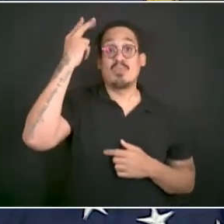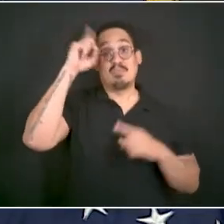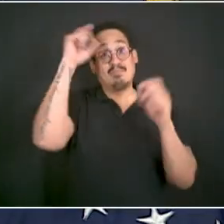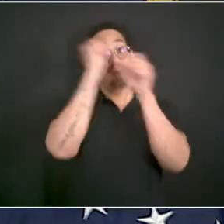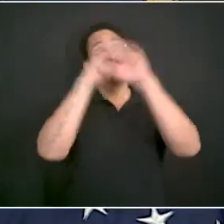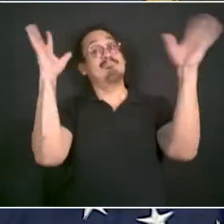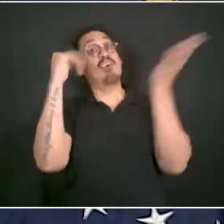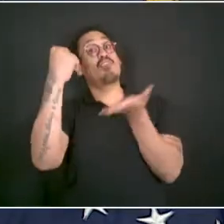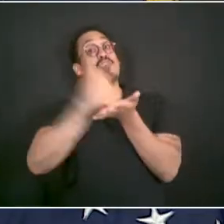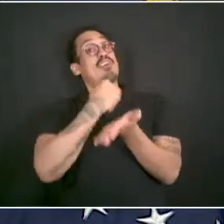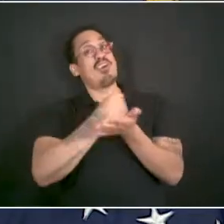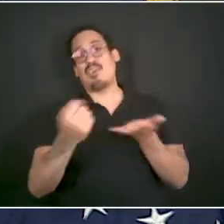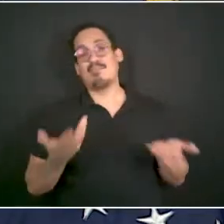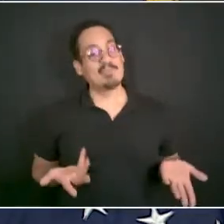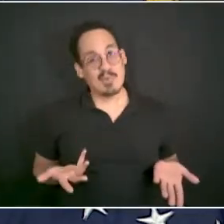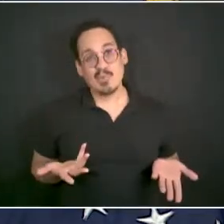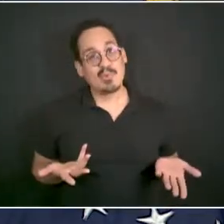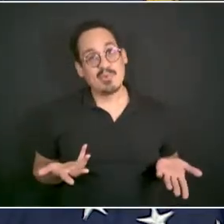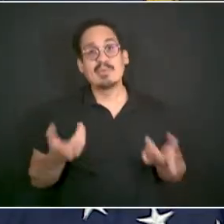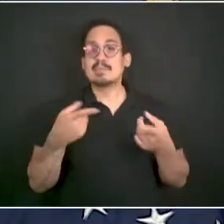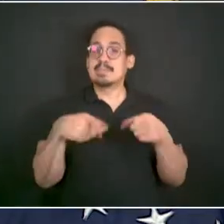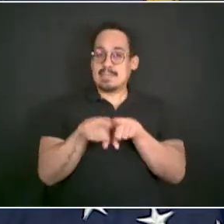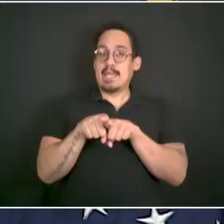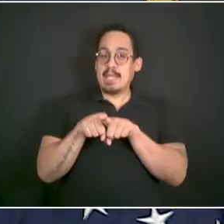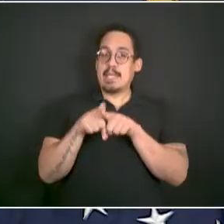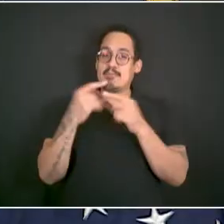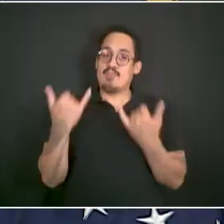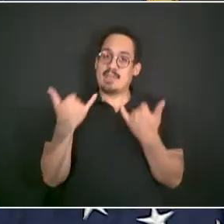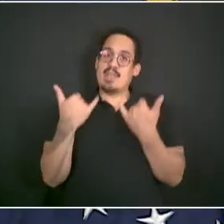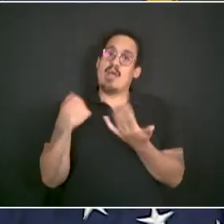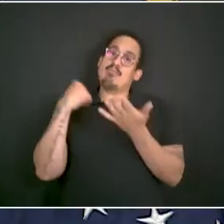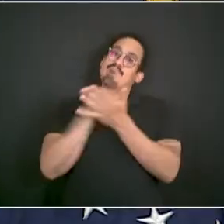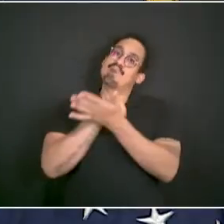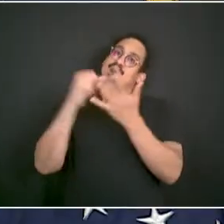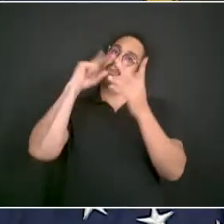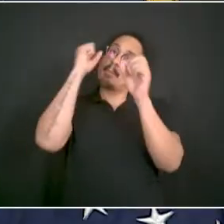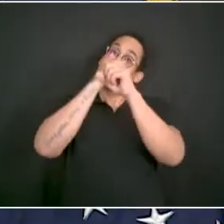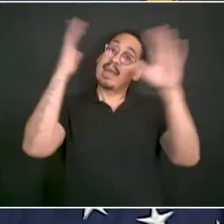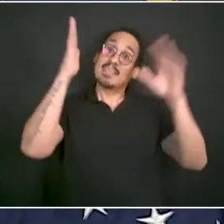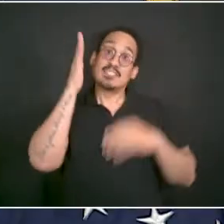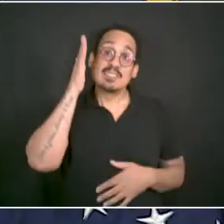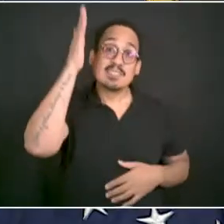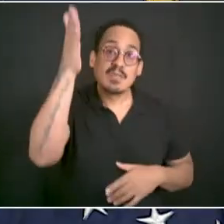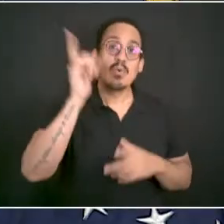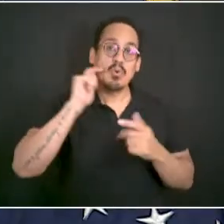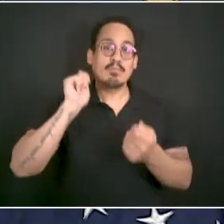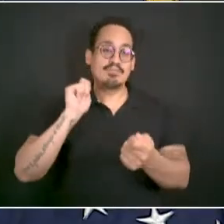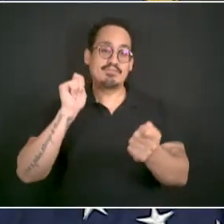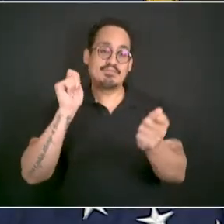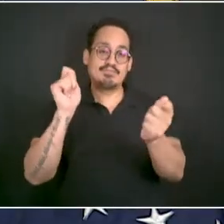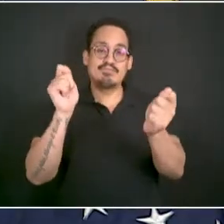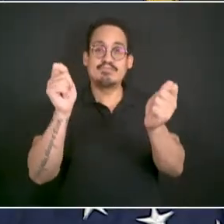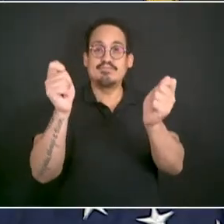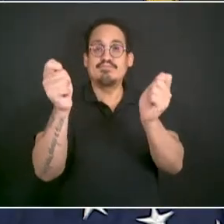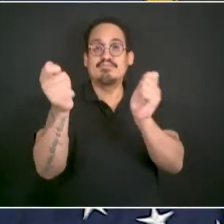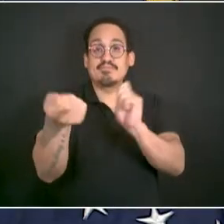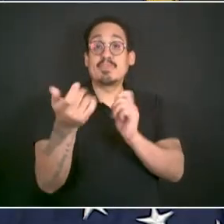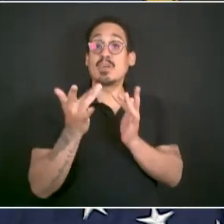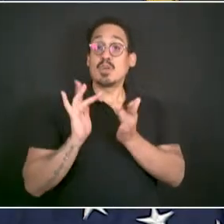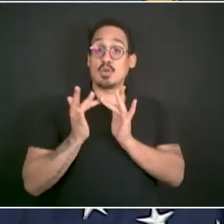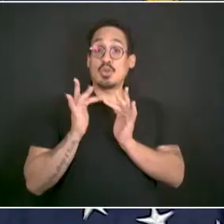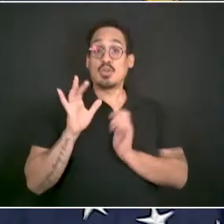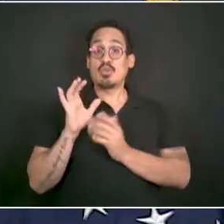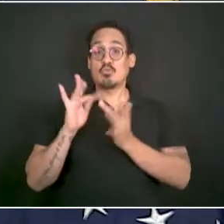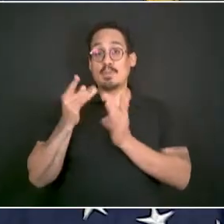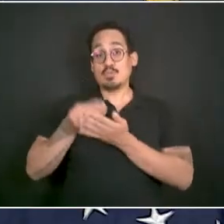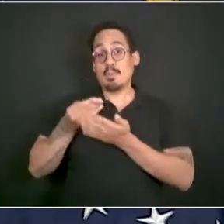Money and paying for goods and services is going to evolve. This is one of those evolutions. And so if a person is unbanked and they